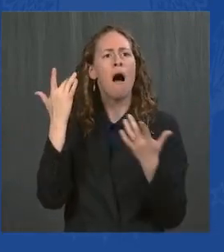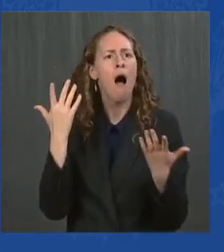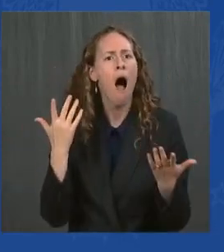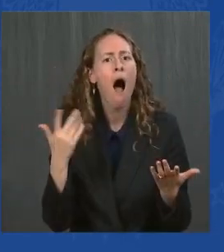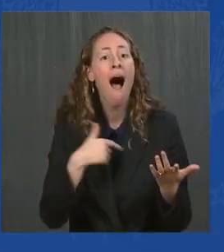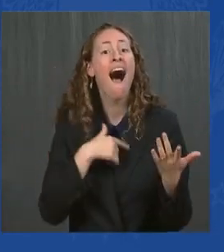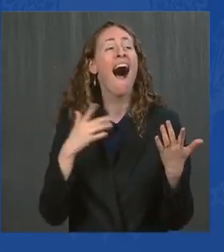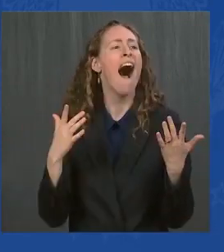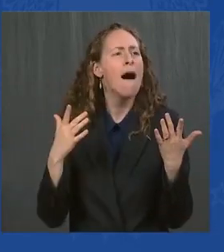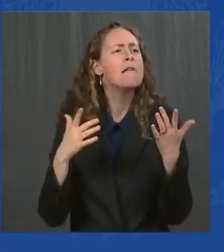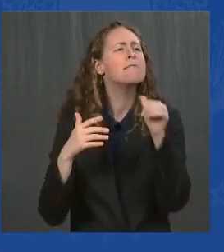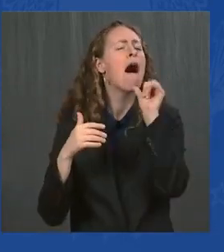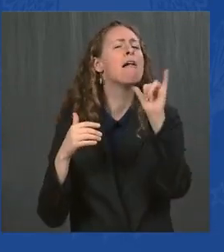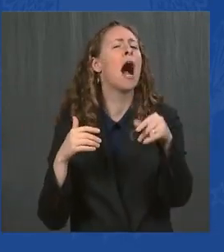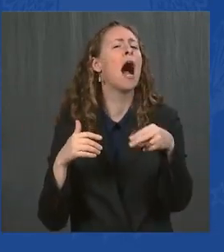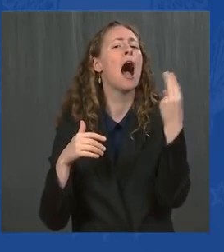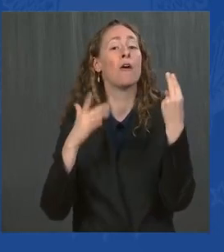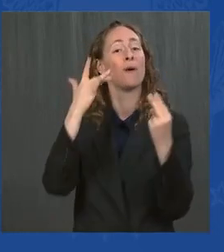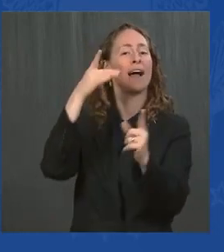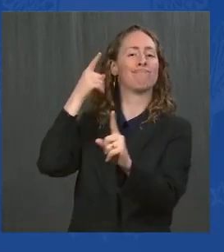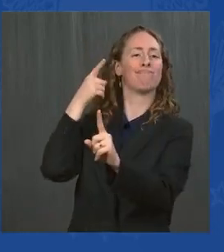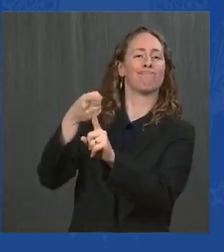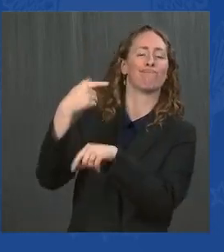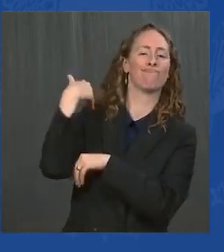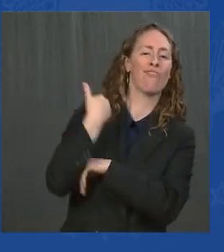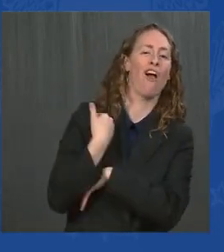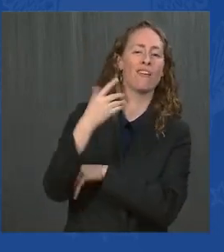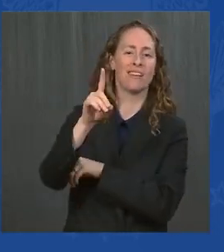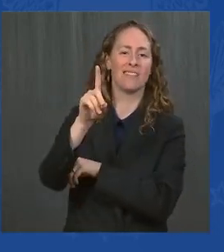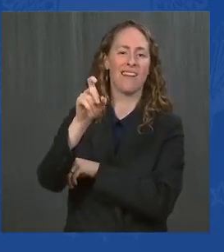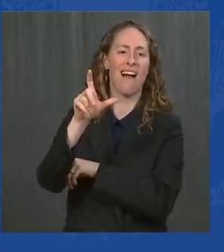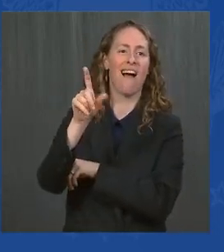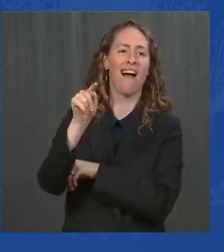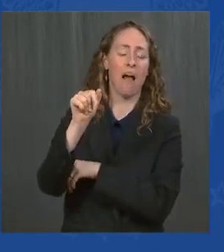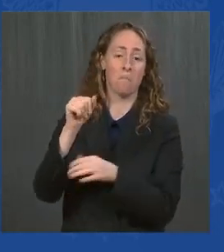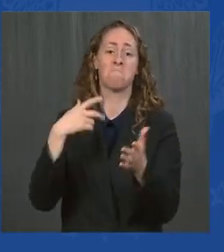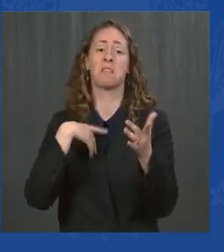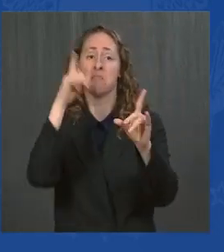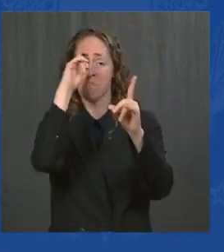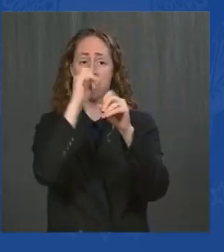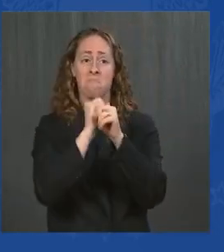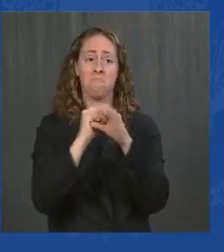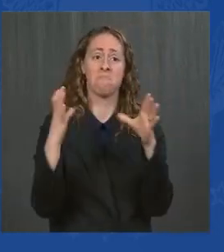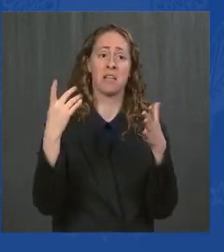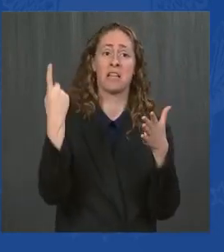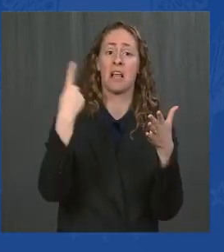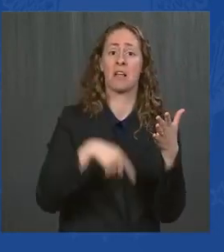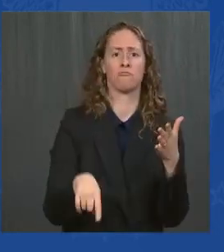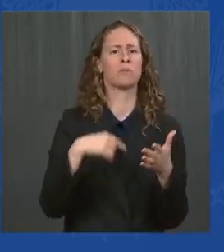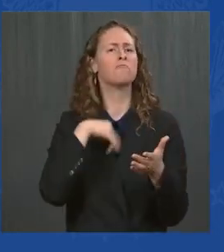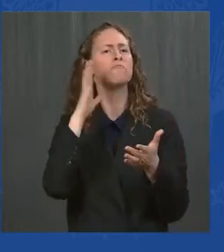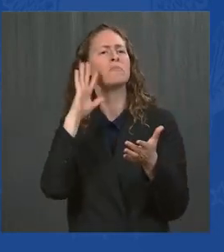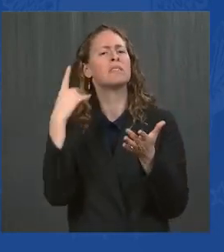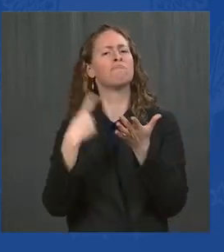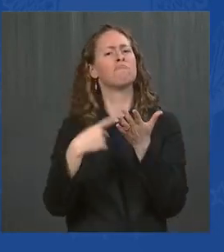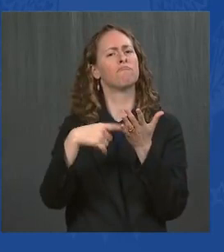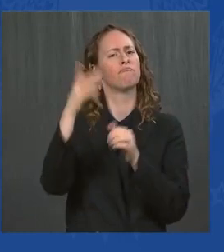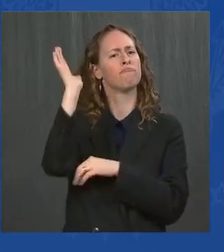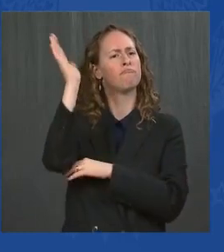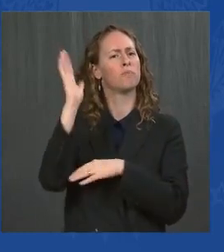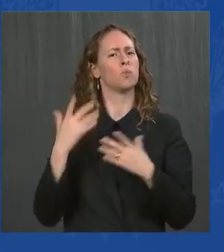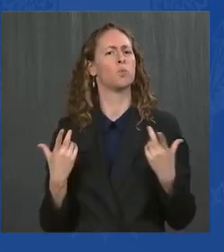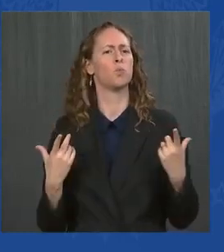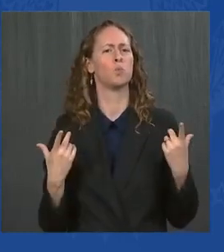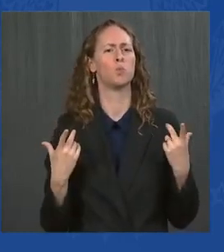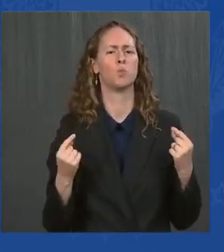number. But next week, I'll lay out the next steps that we're going to need to combat the Delta